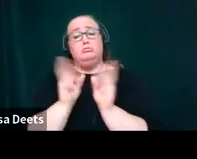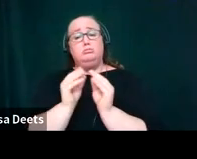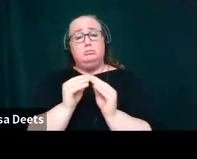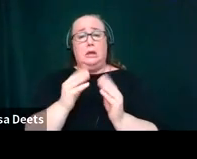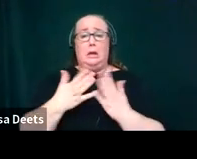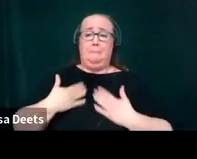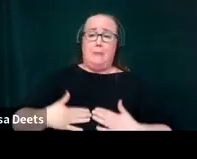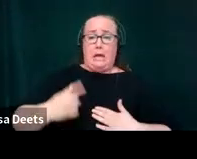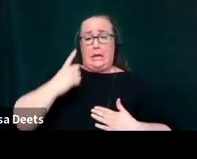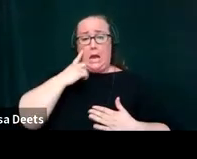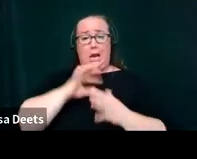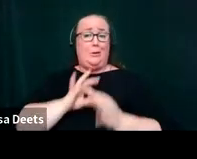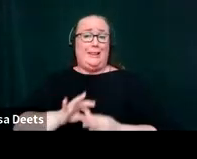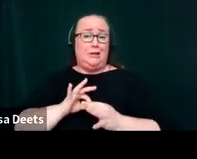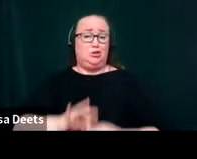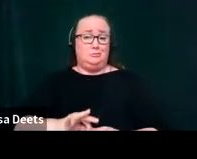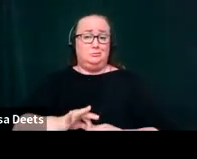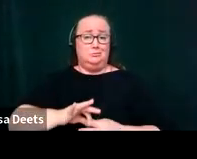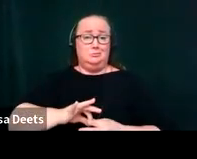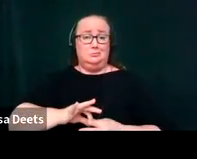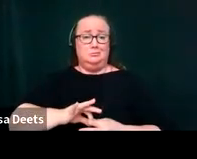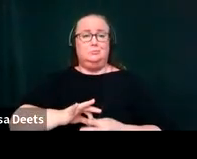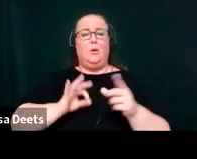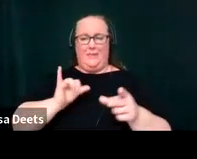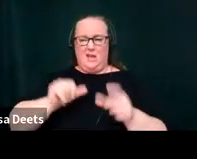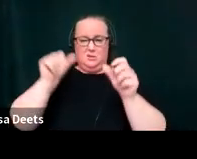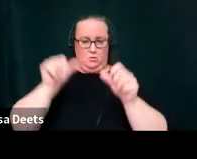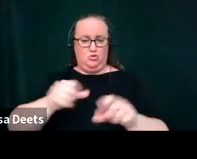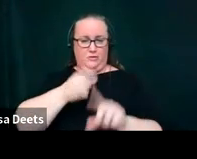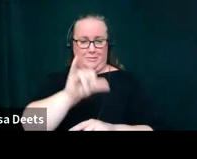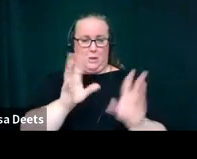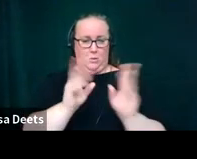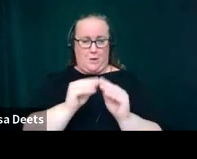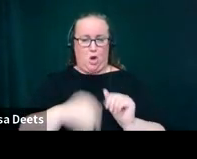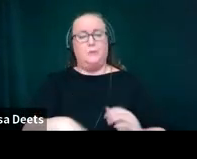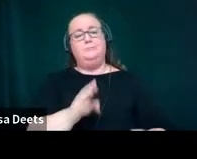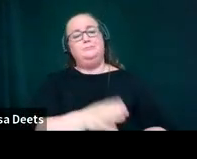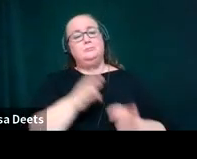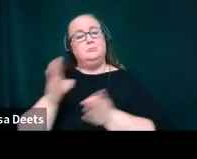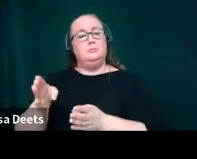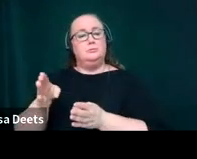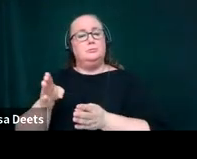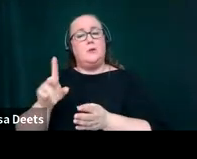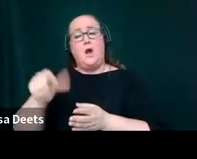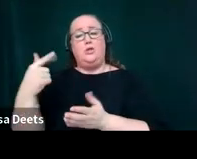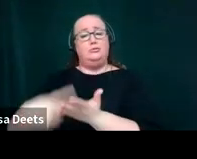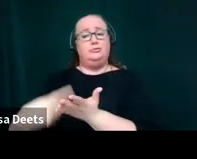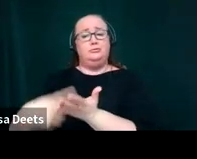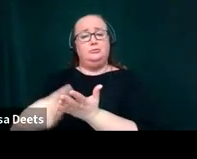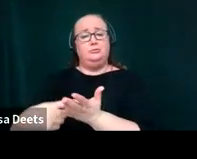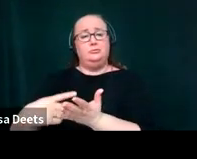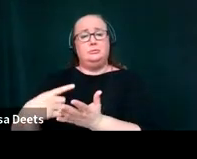slide shows the webinar from the poster from that webinar. And the discussion between a patient